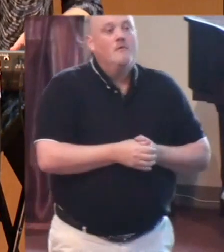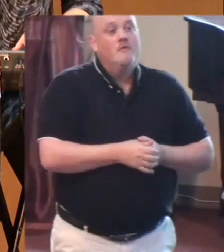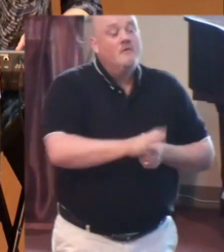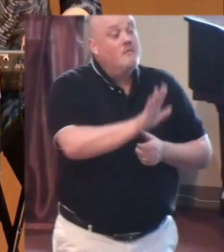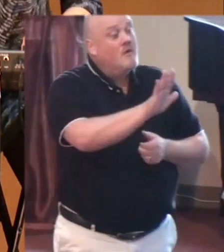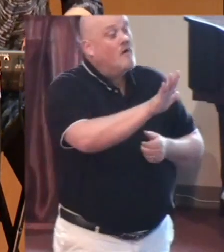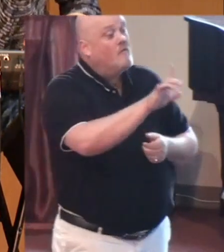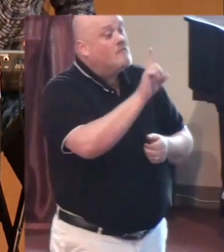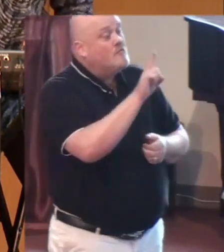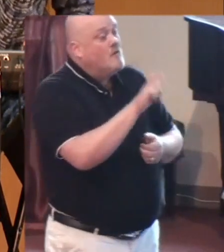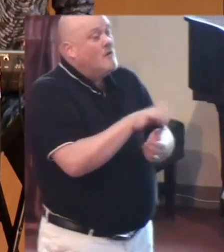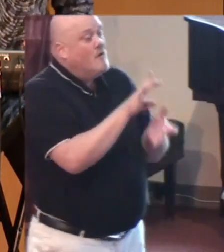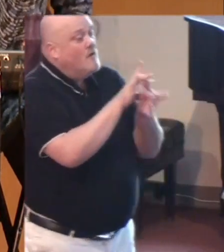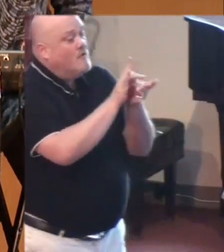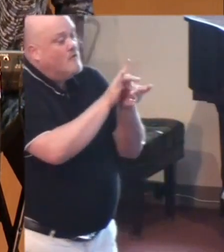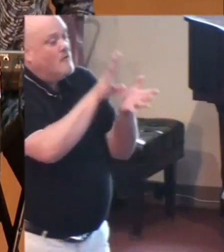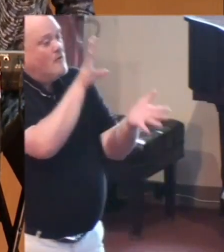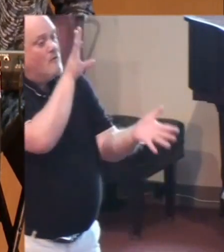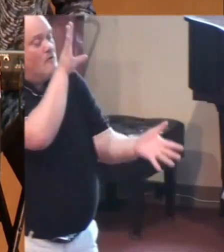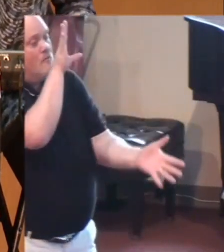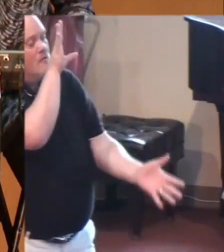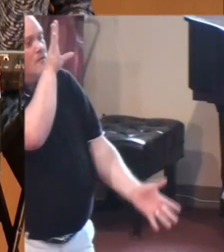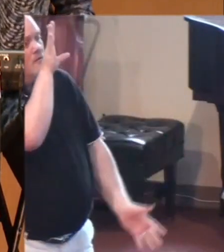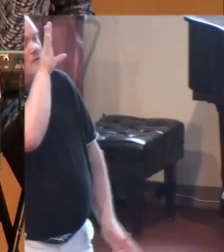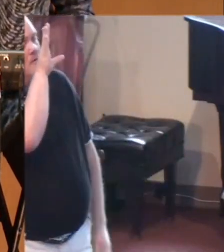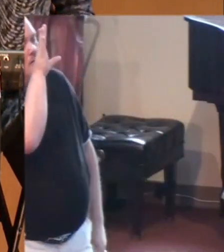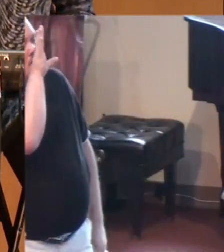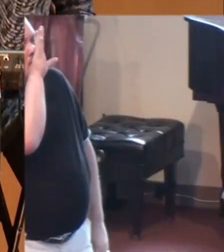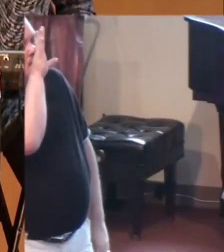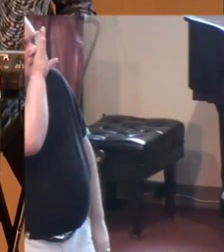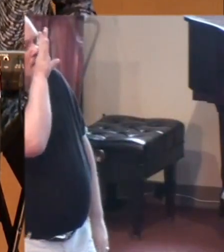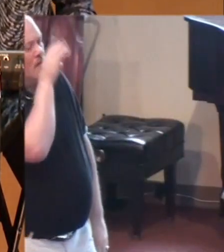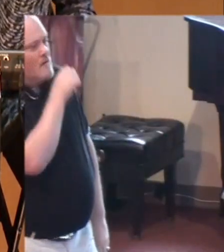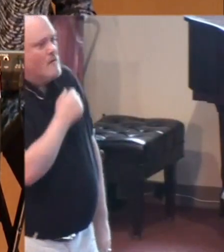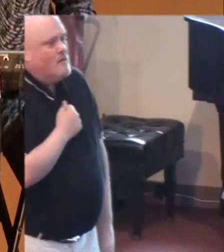First she'll have to let go